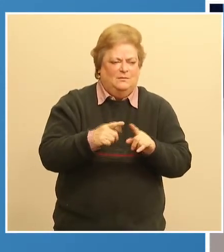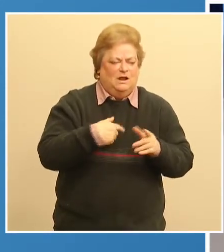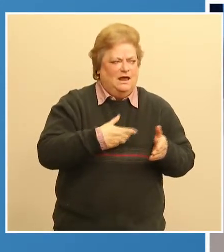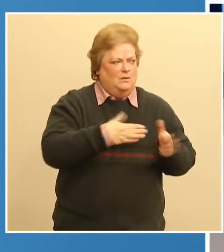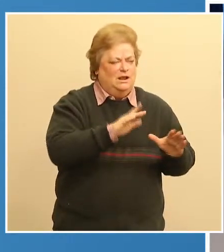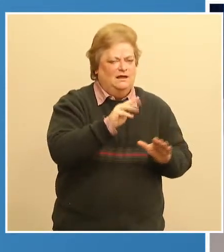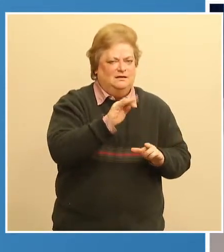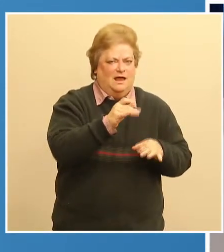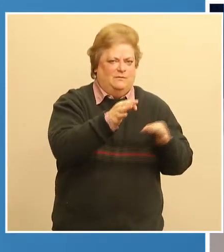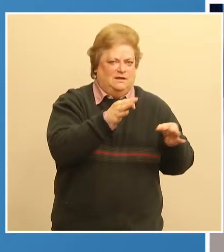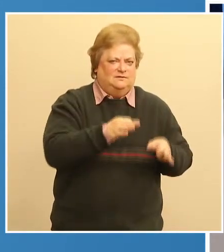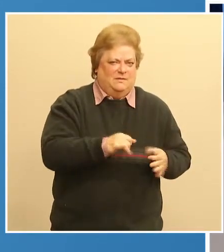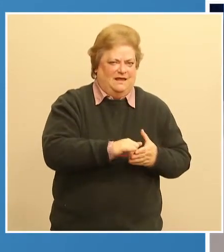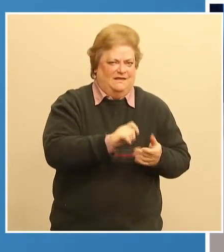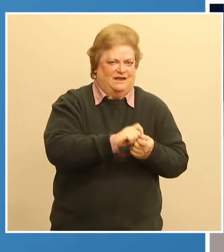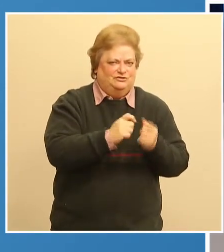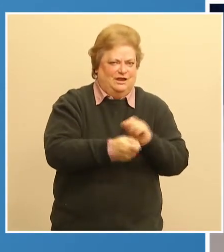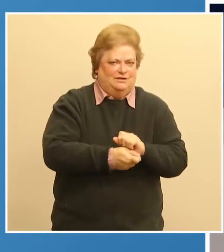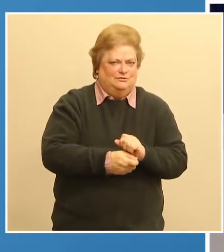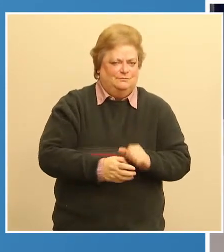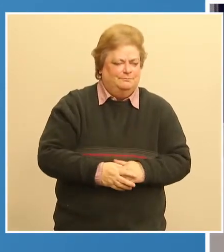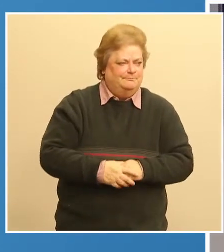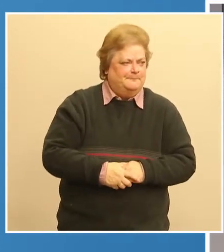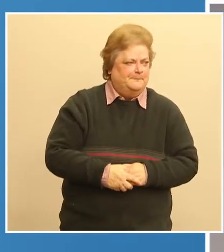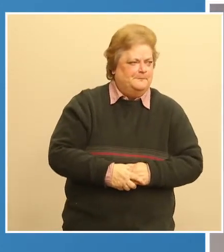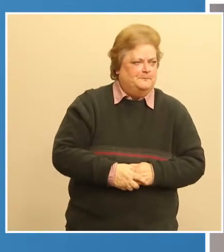this change.